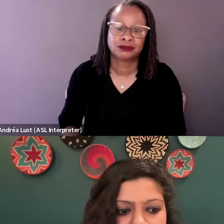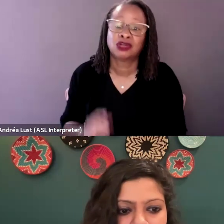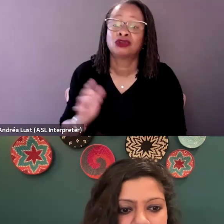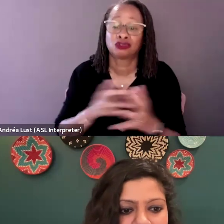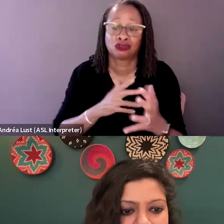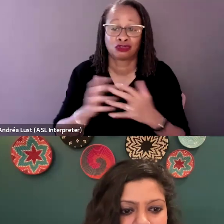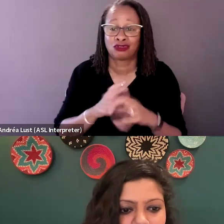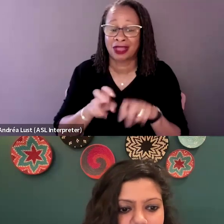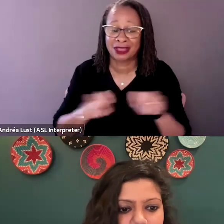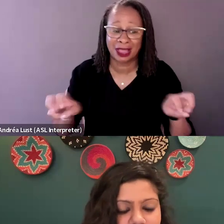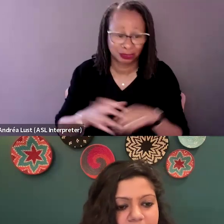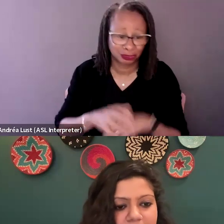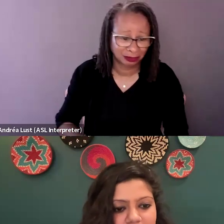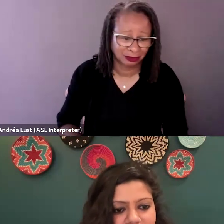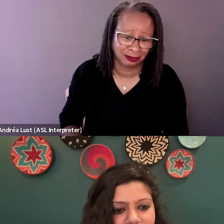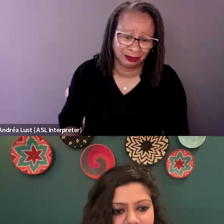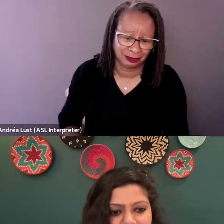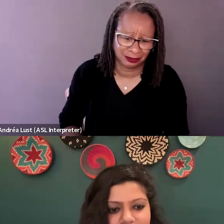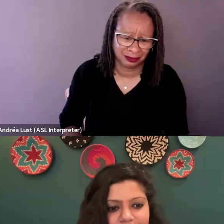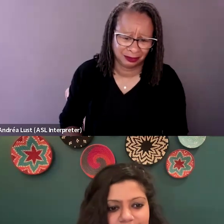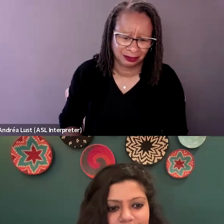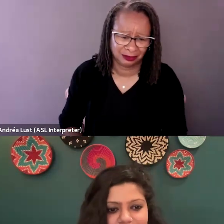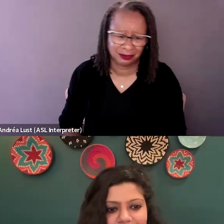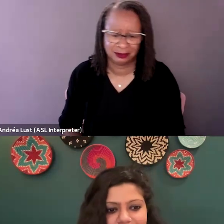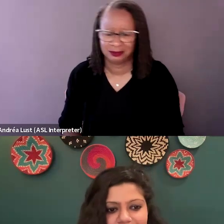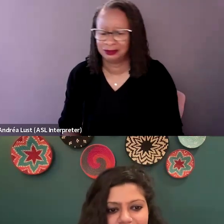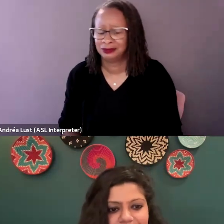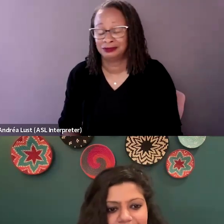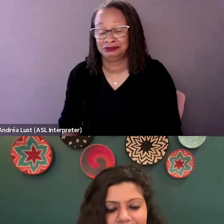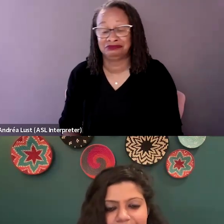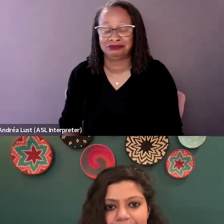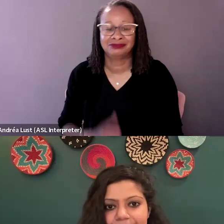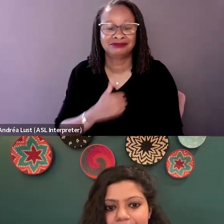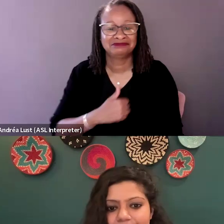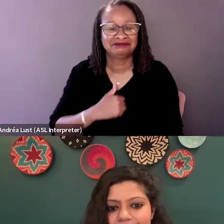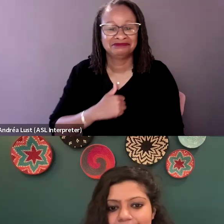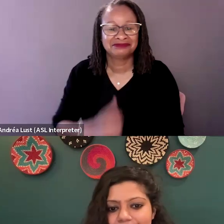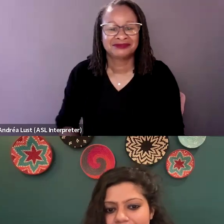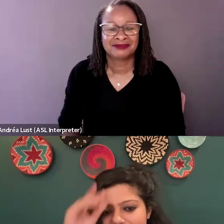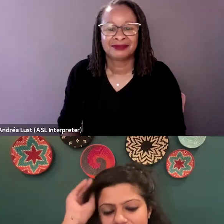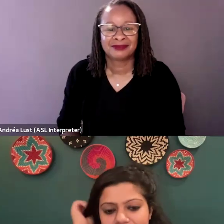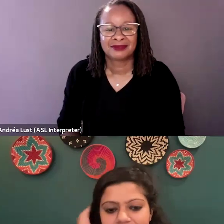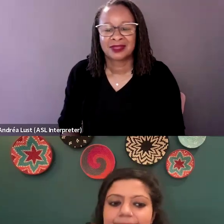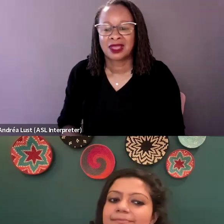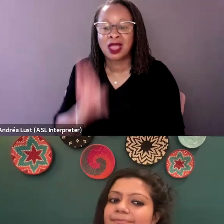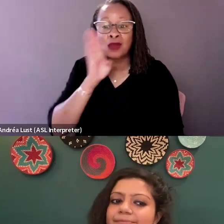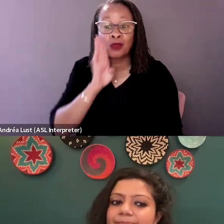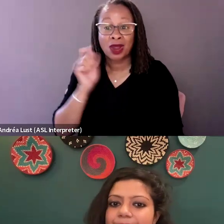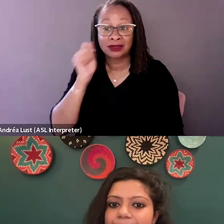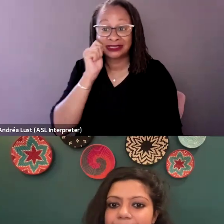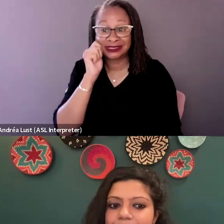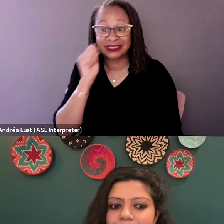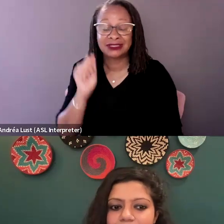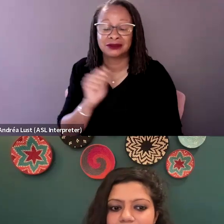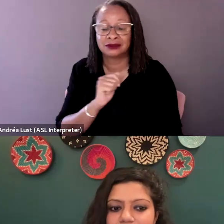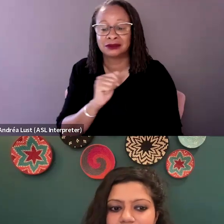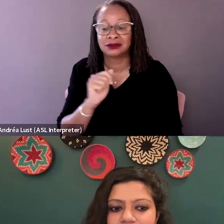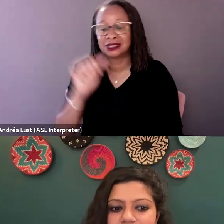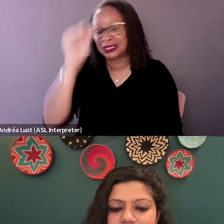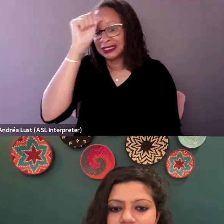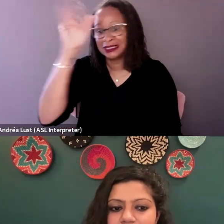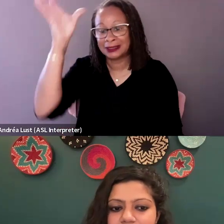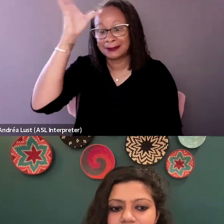or in Europe, it's not the most widely known term. So, guys, I wanted to ask you that how would you describe what